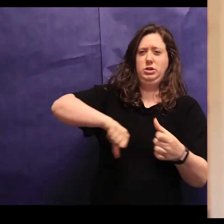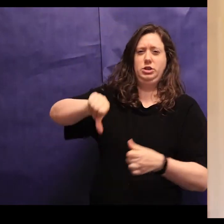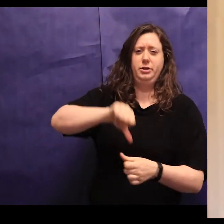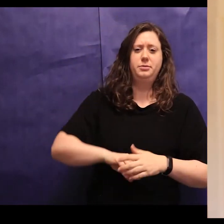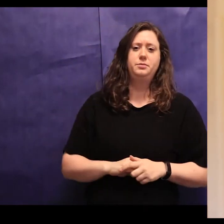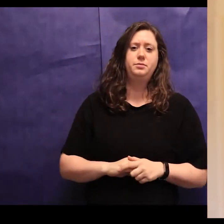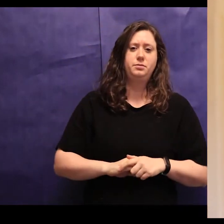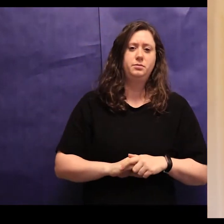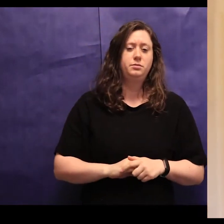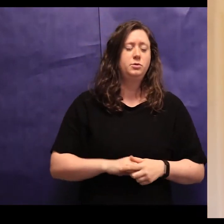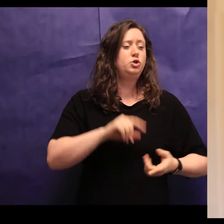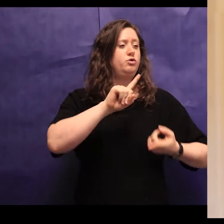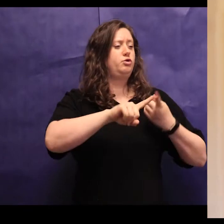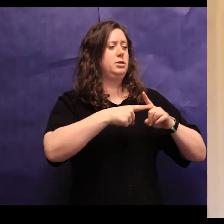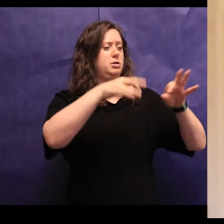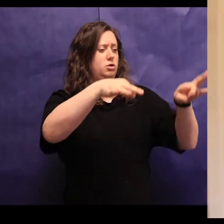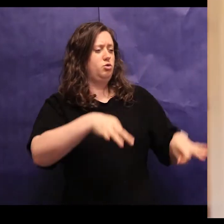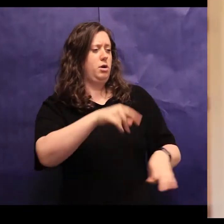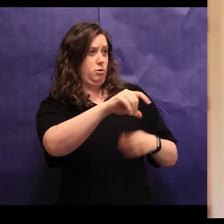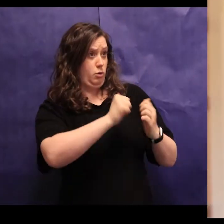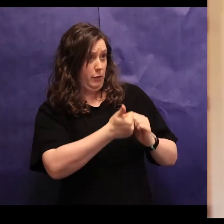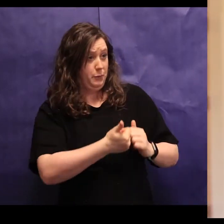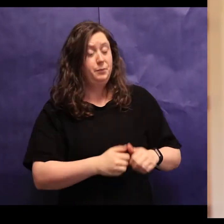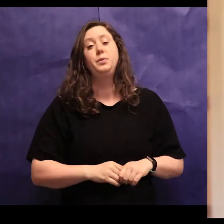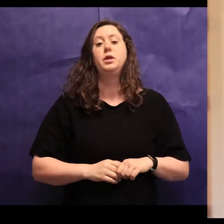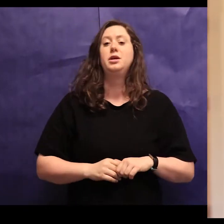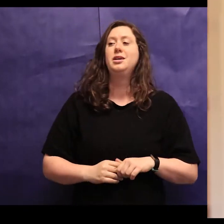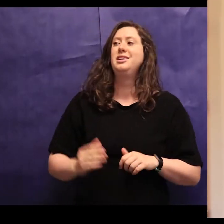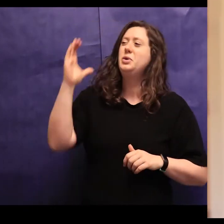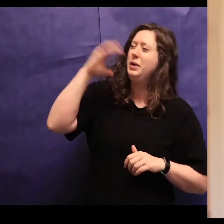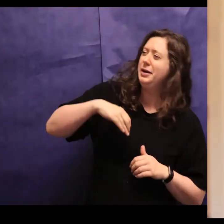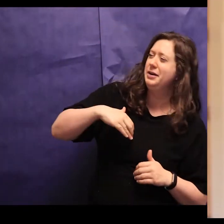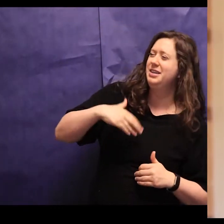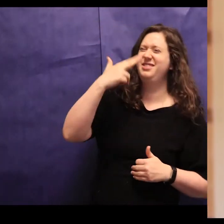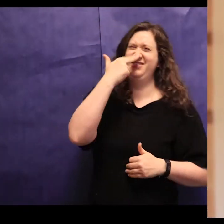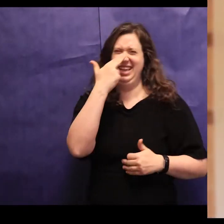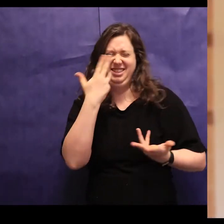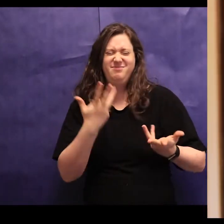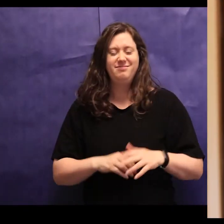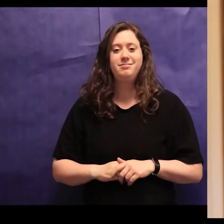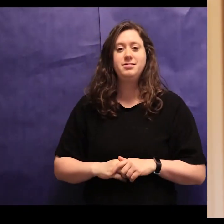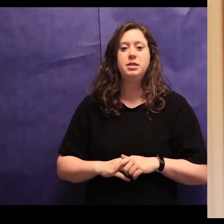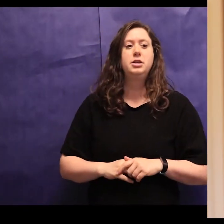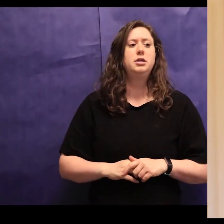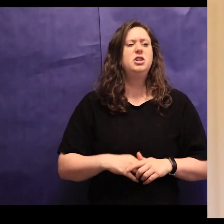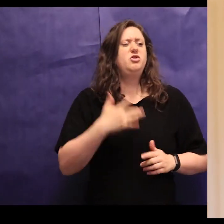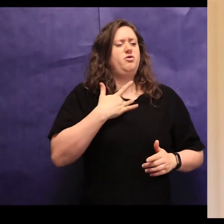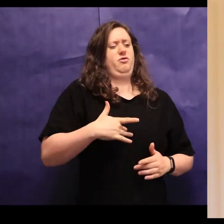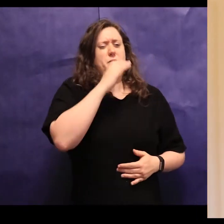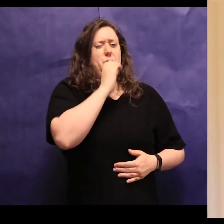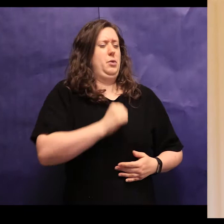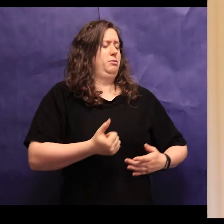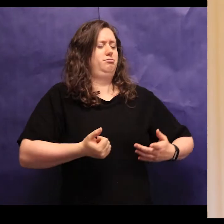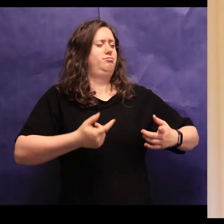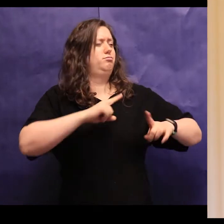others. How would your friends describe you? Weird, but funny. What makes you feel old?